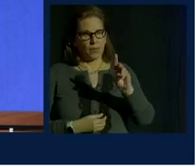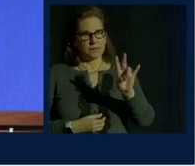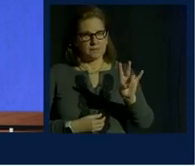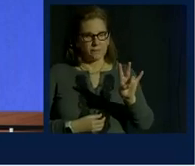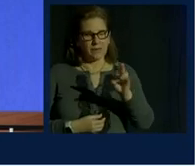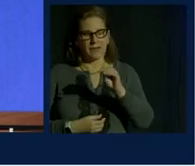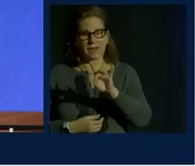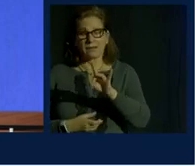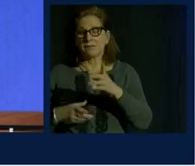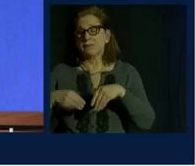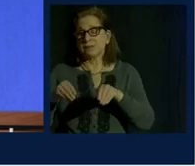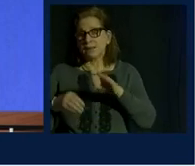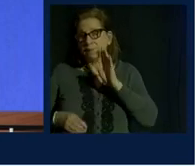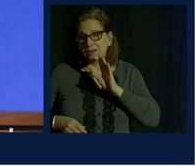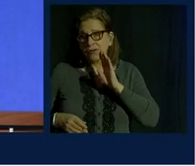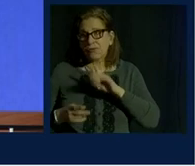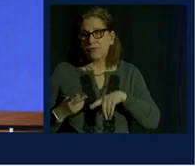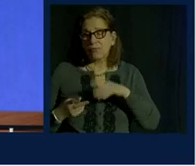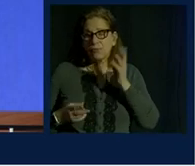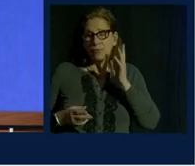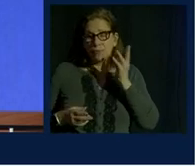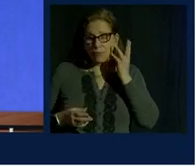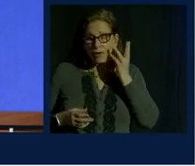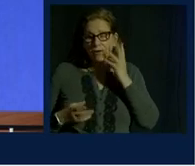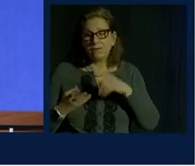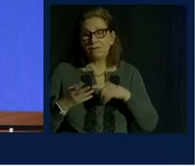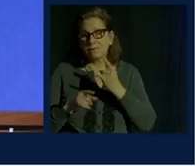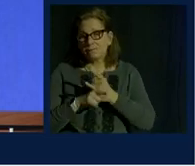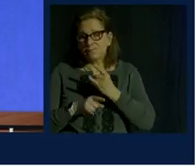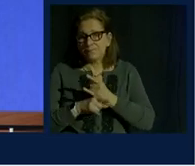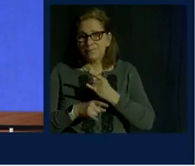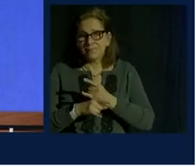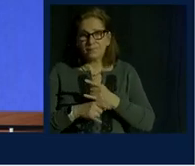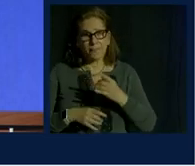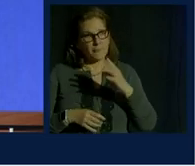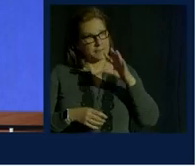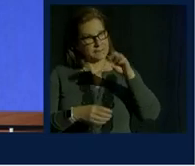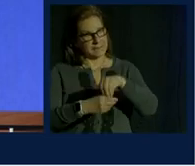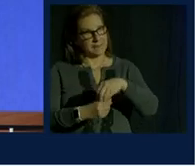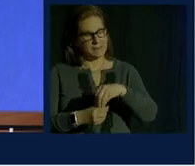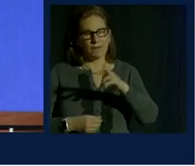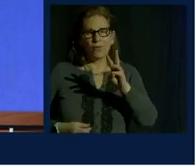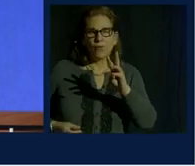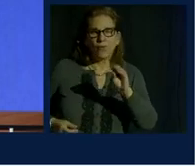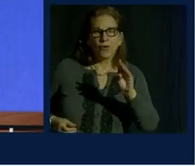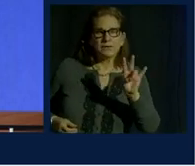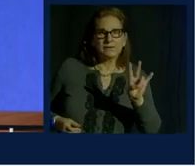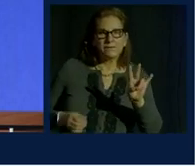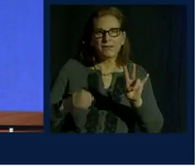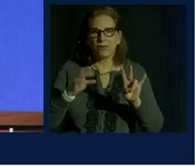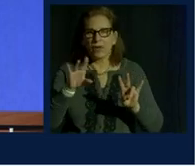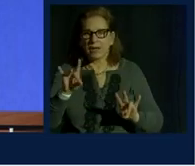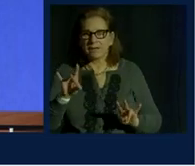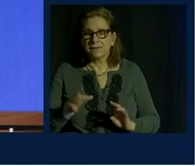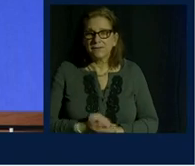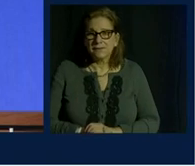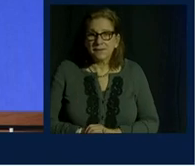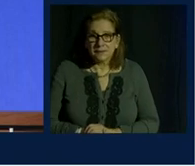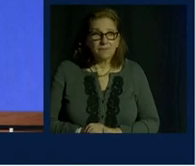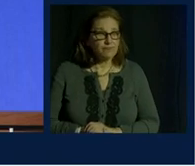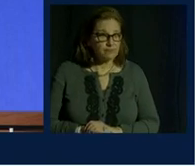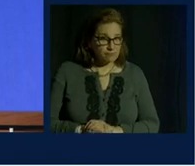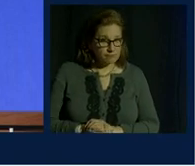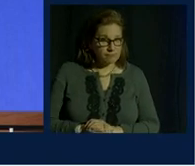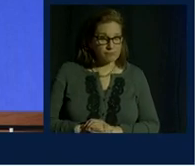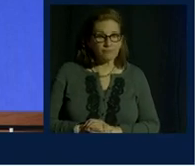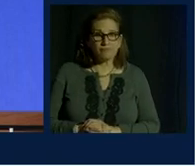8. If a grocery store, full-service grocery store, comes towards 7 and 8 and opens up in Ward 7 and 8 for a minimum of